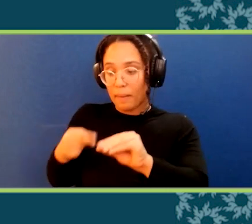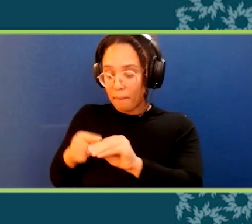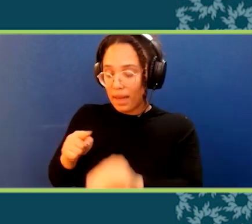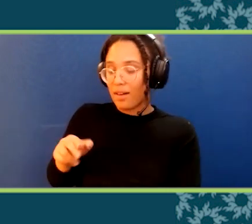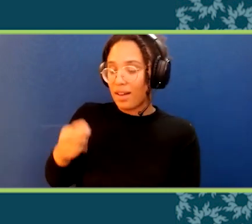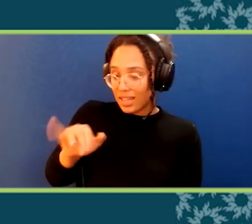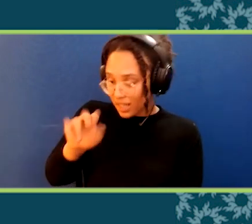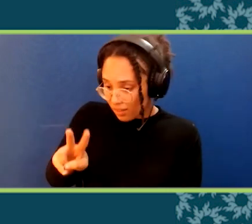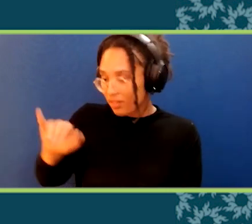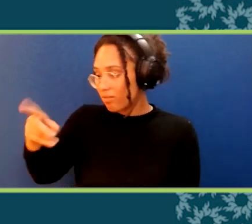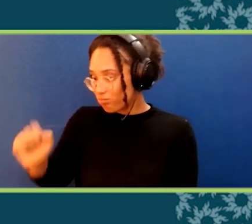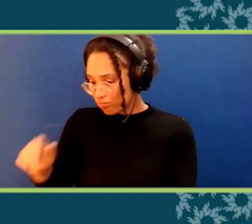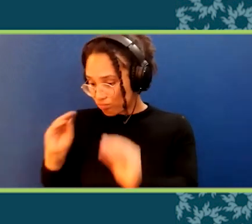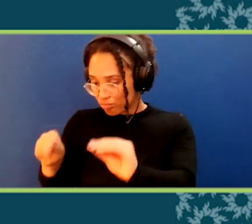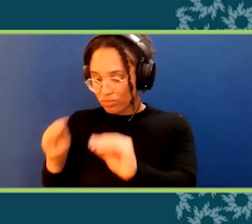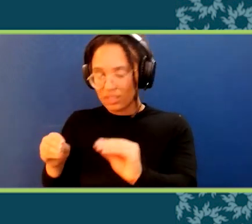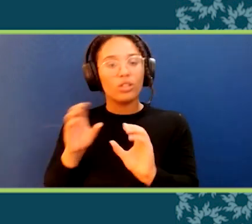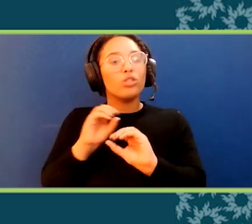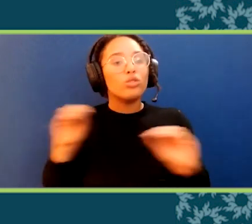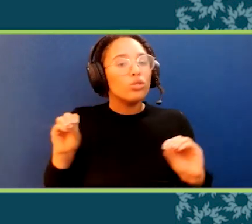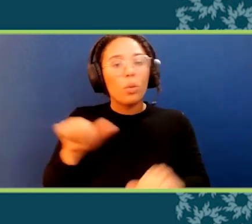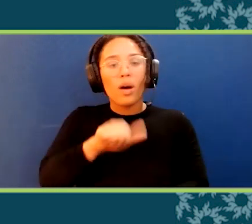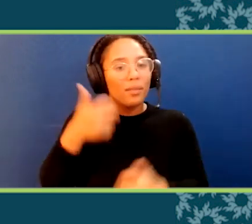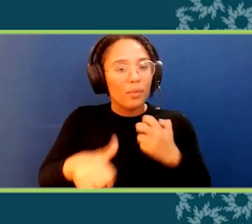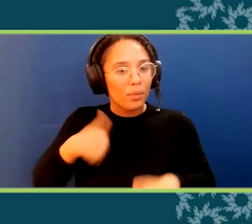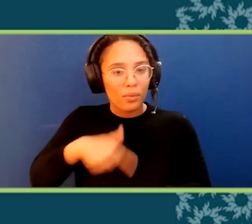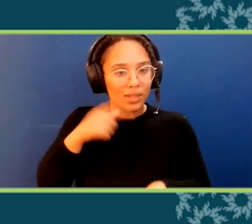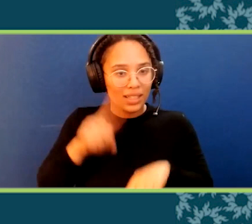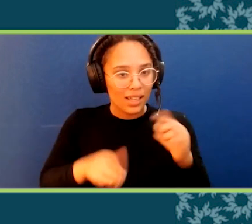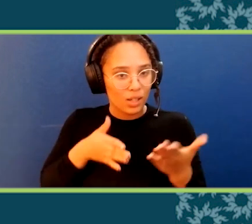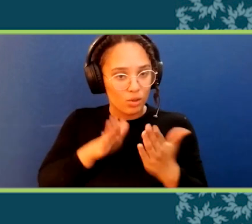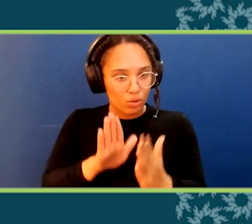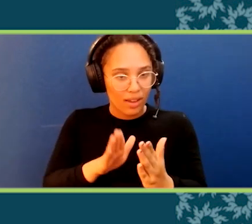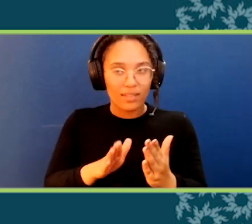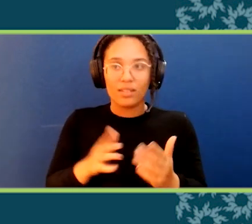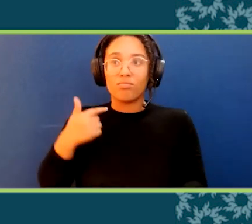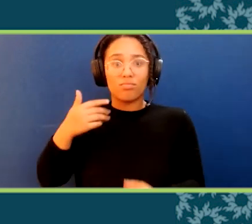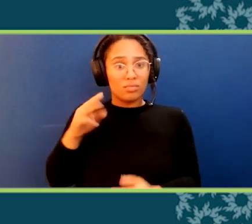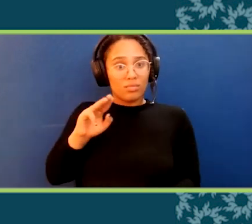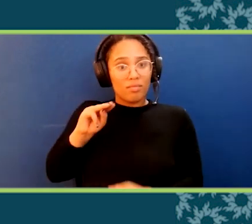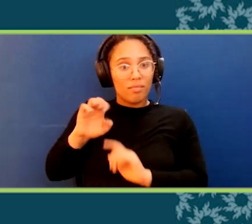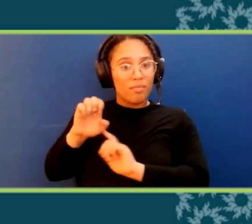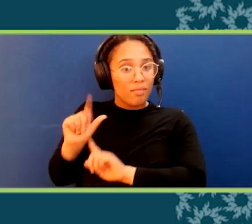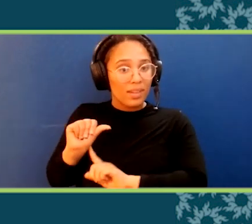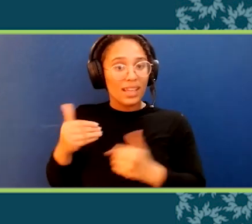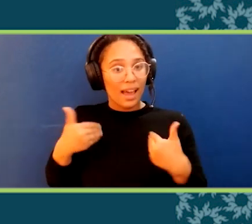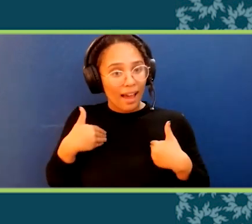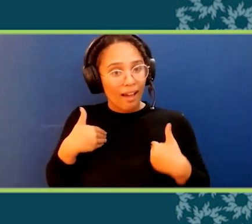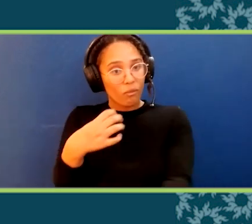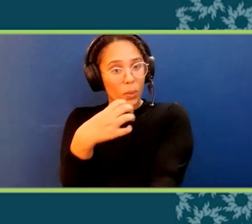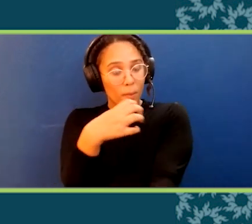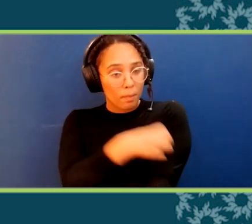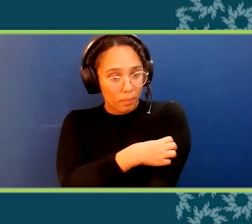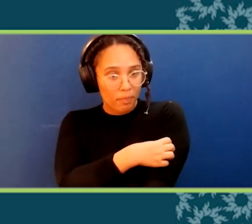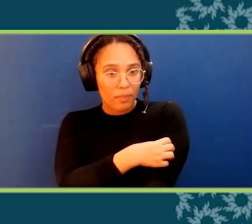is not like, there is a power in media that we should harness for our goals of inclusion, diversity, equity, and